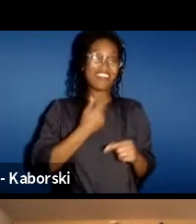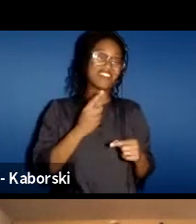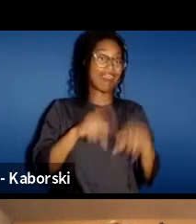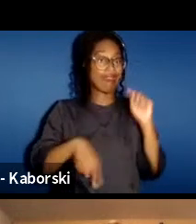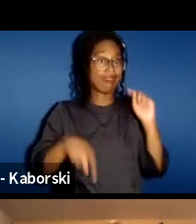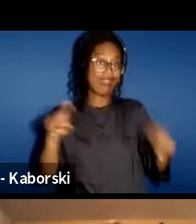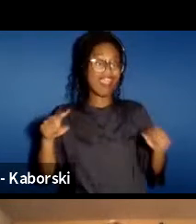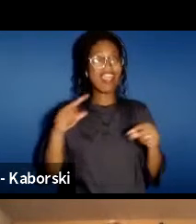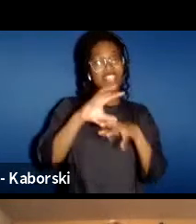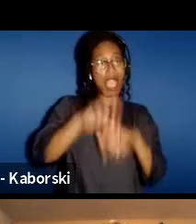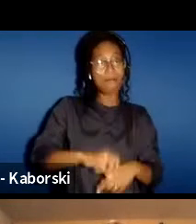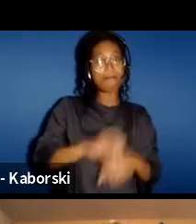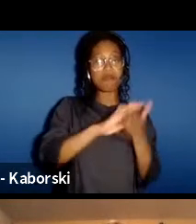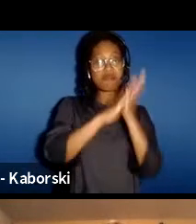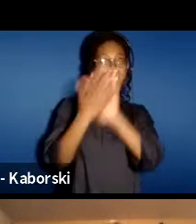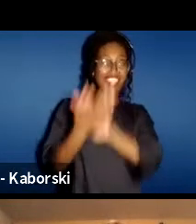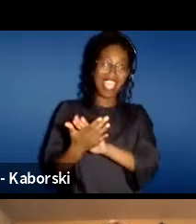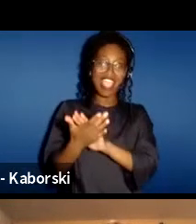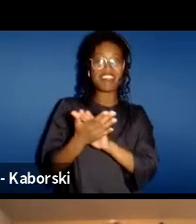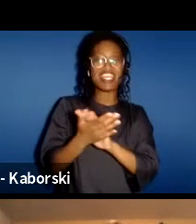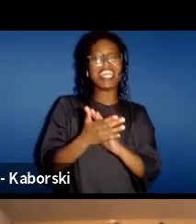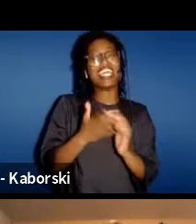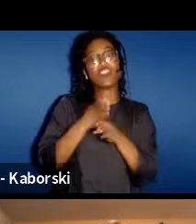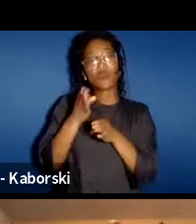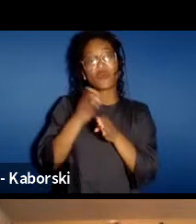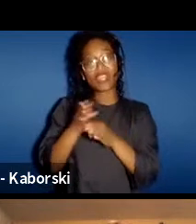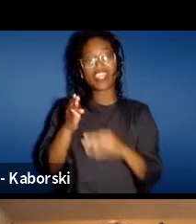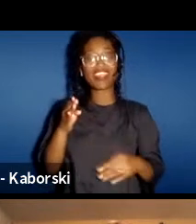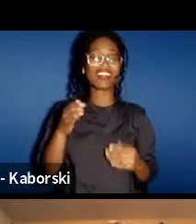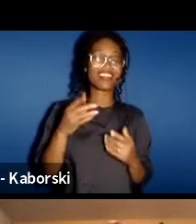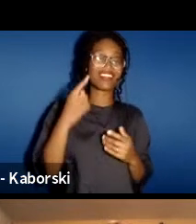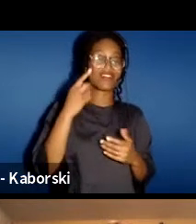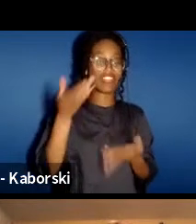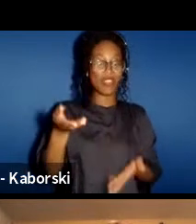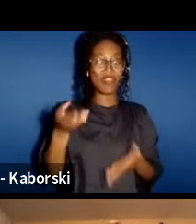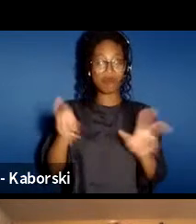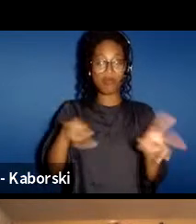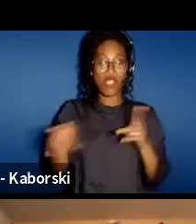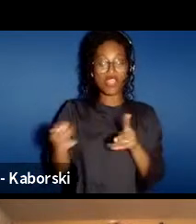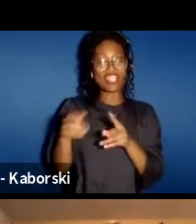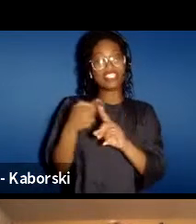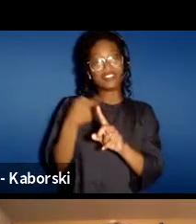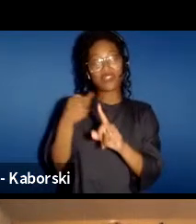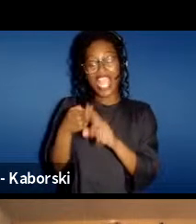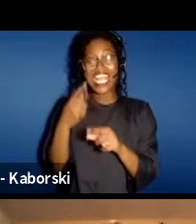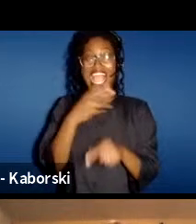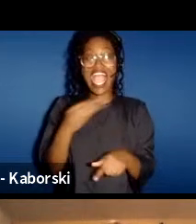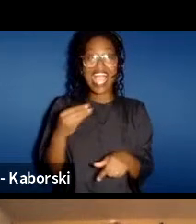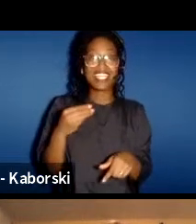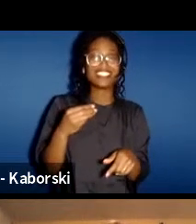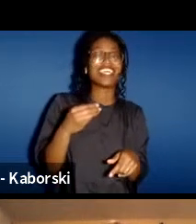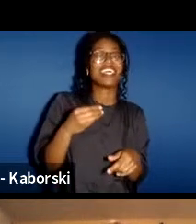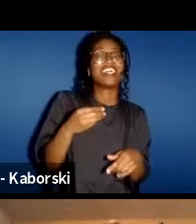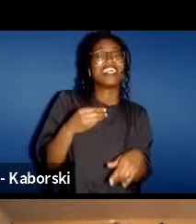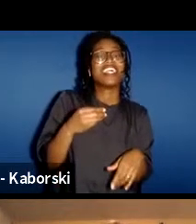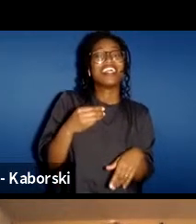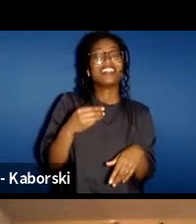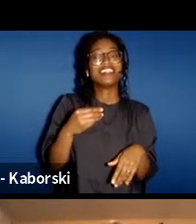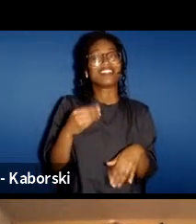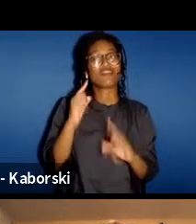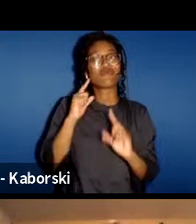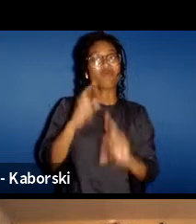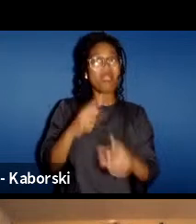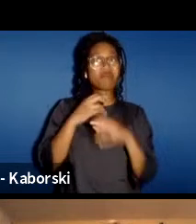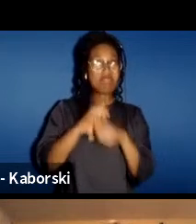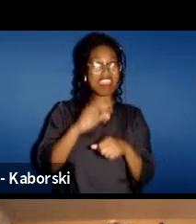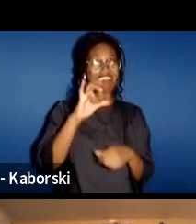turned into a career at the Party Source, and to the point of really making the stuff and of helping to run and